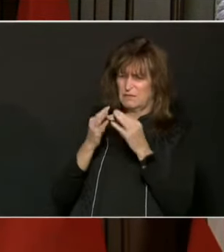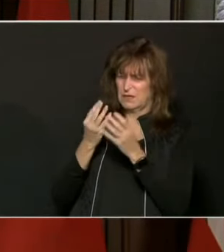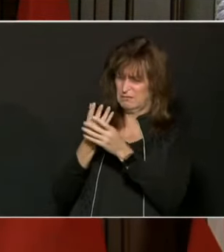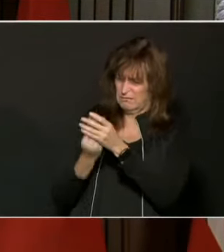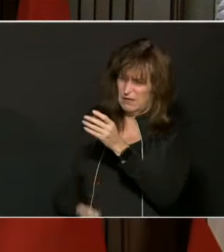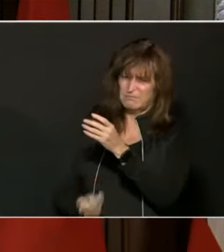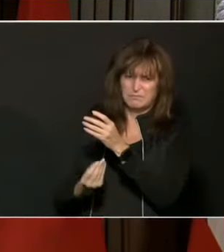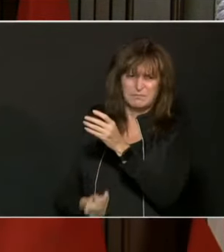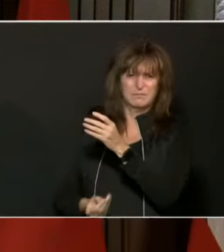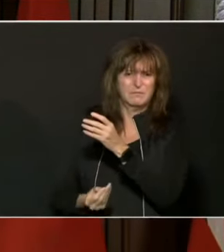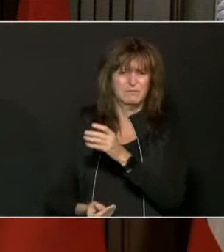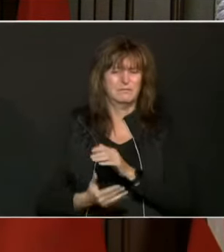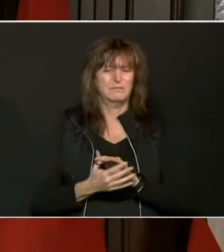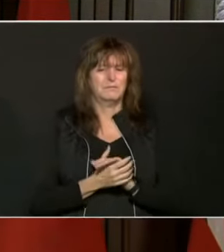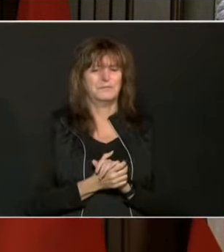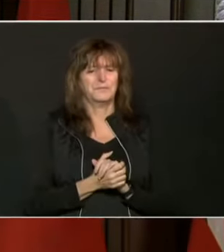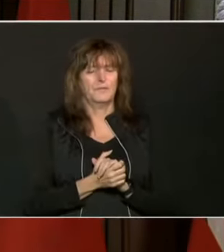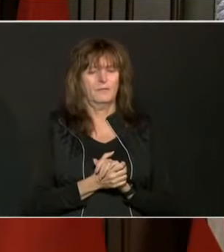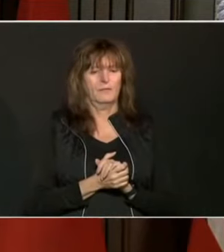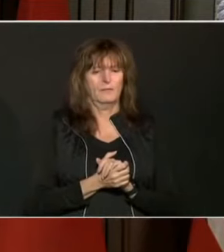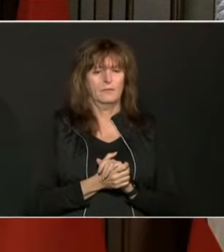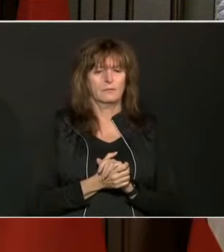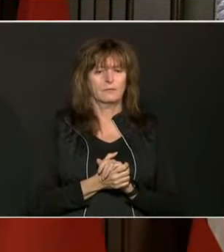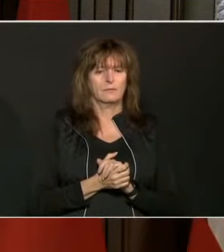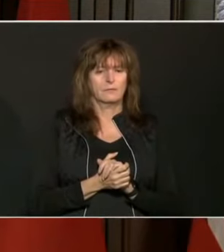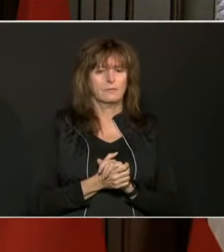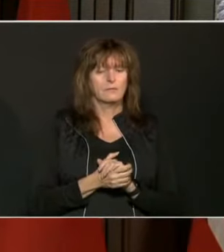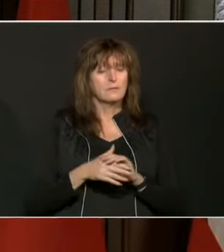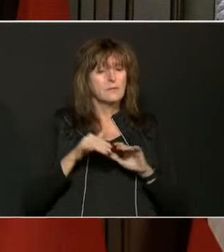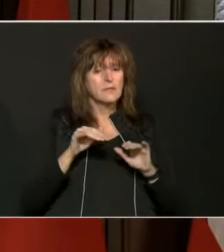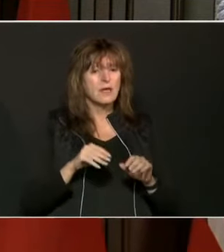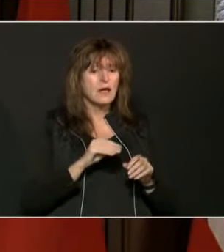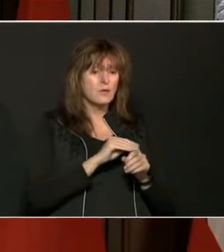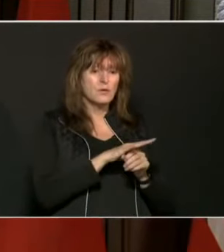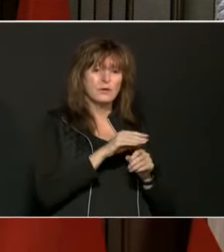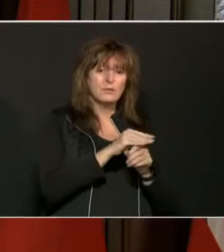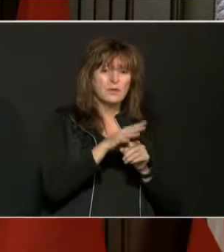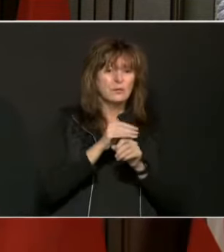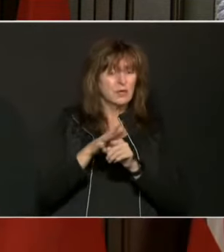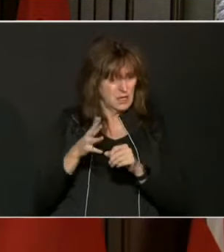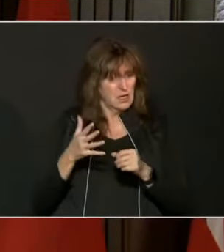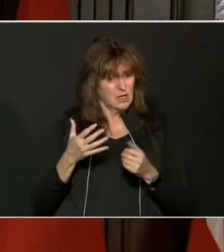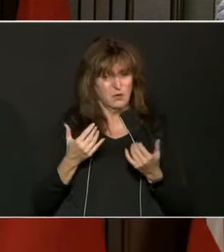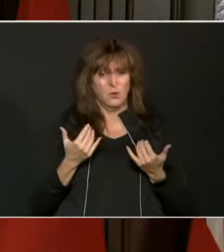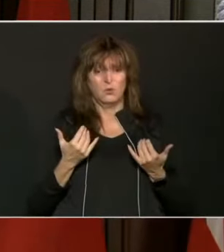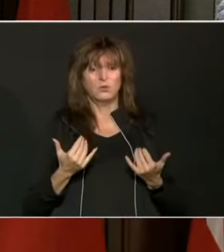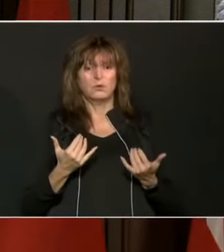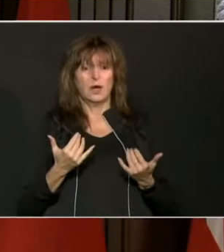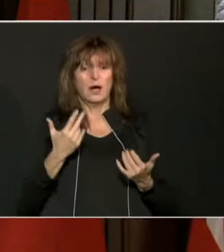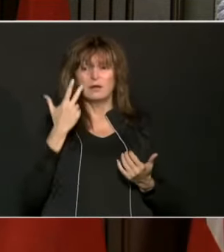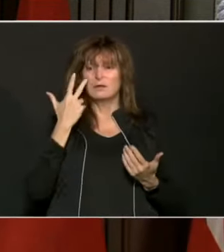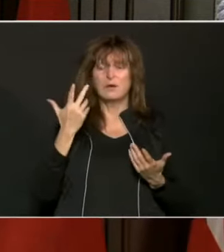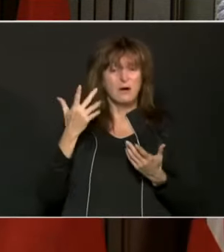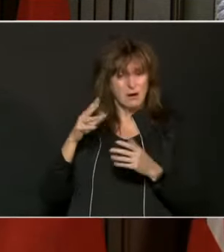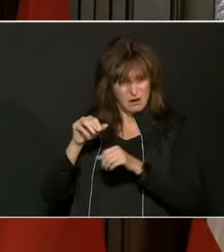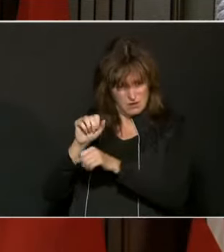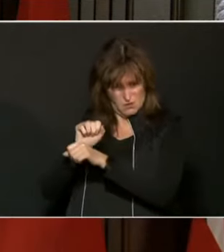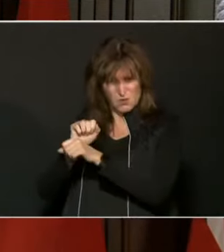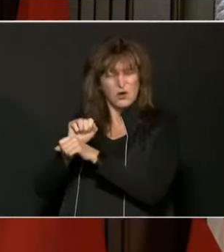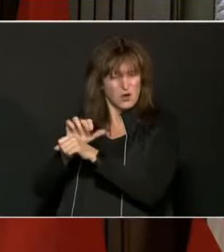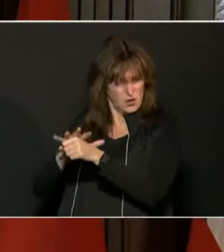the outbreaks, we did see an increased number today in workplaces and also in